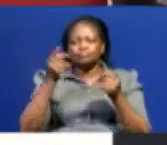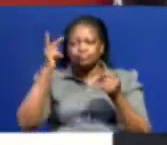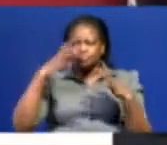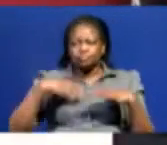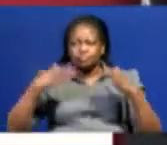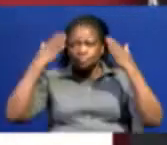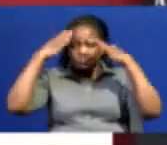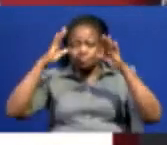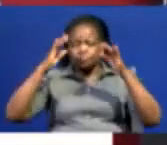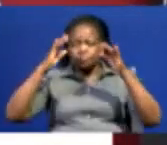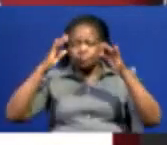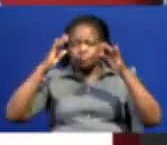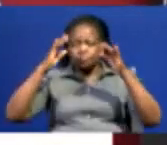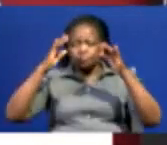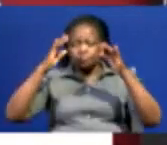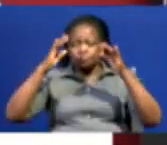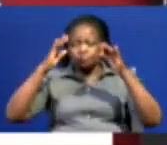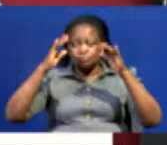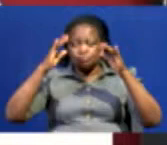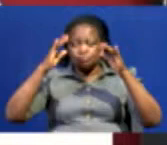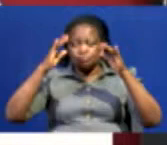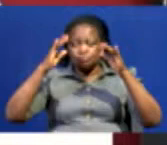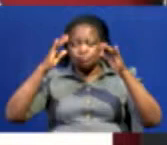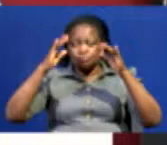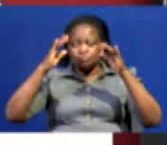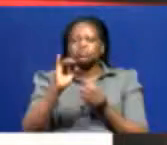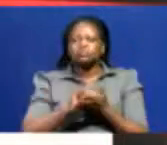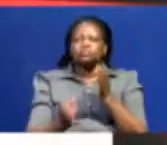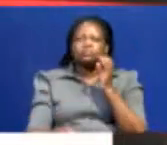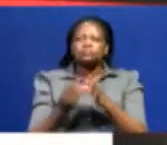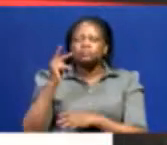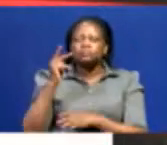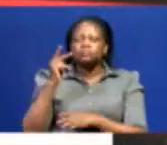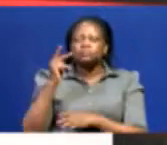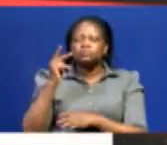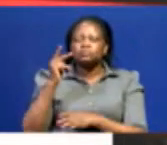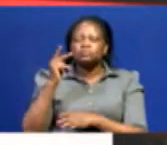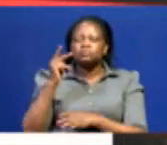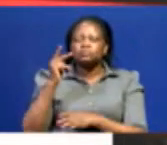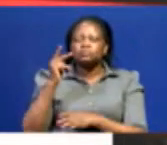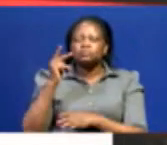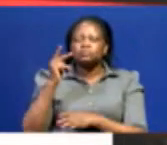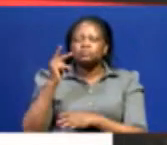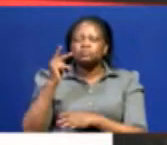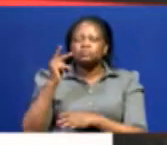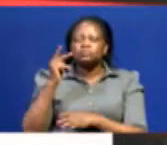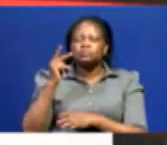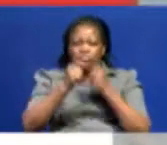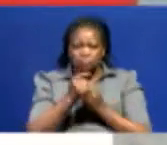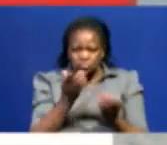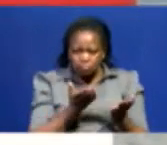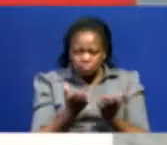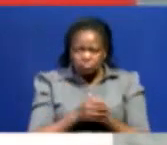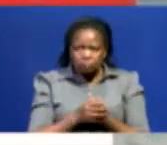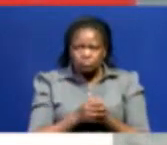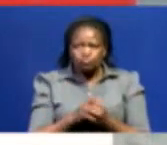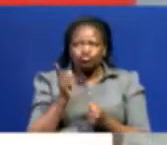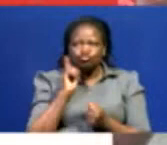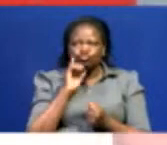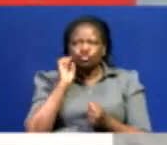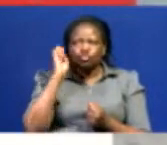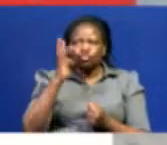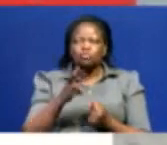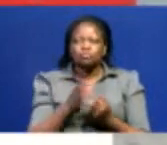new E-Teams software, which was launched by KRA in a bid to enhance and transform its services. Tomorrow we'll